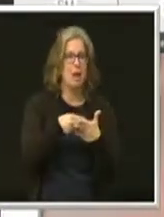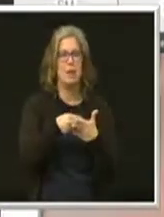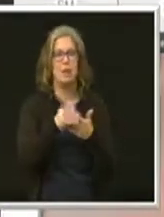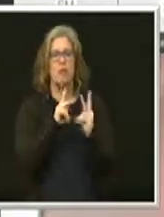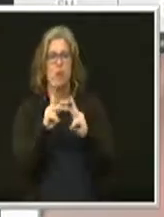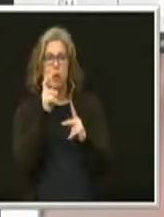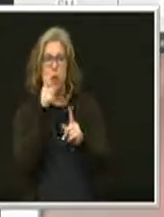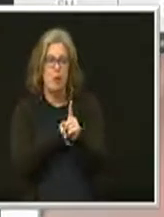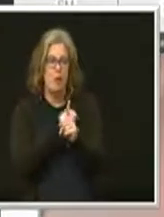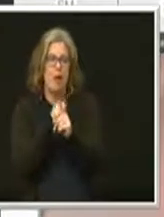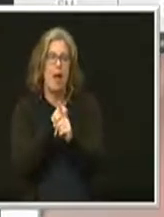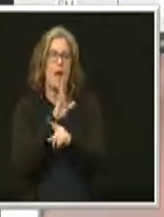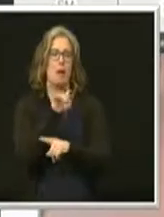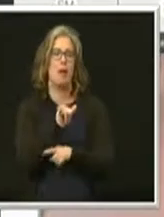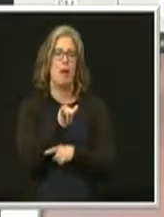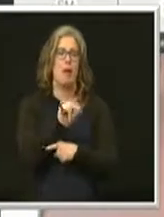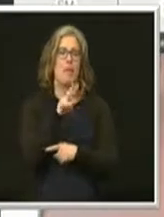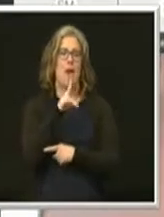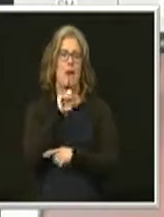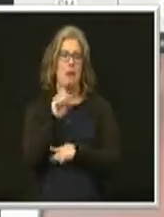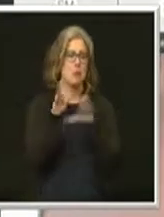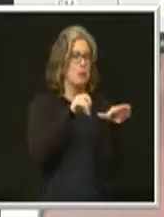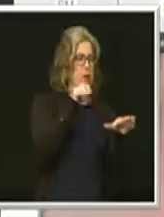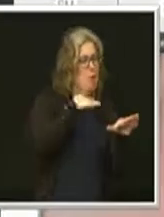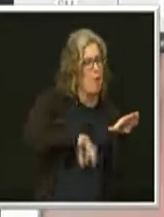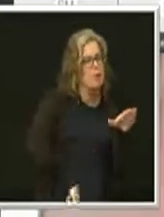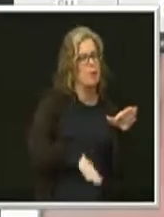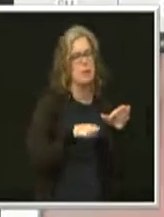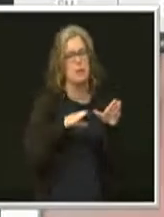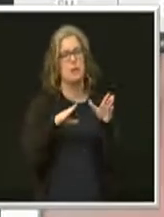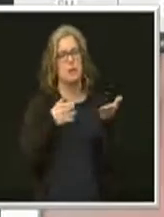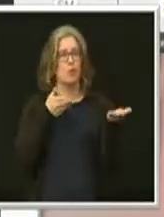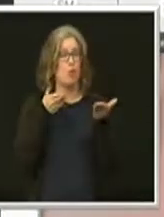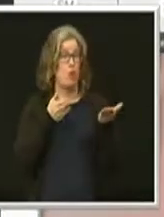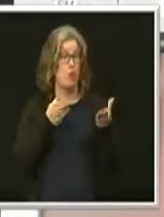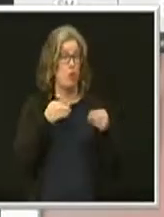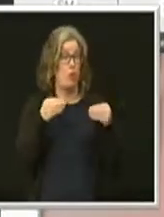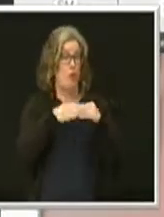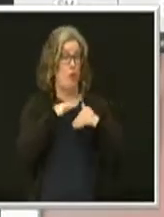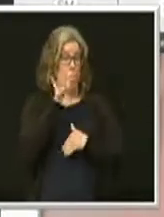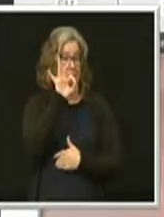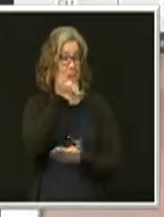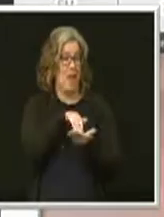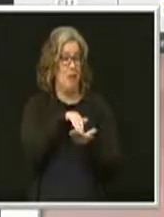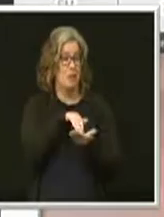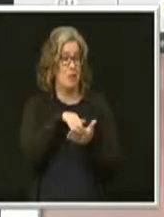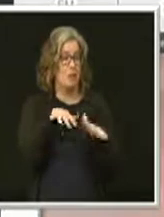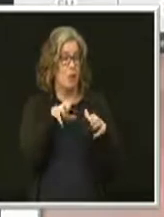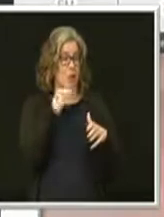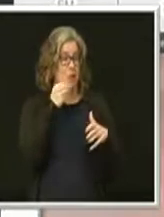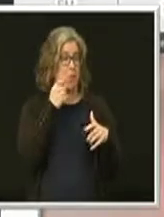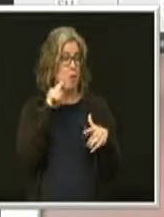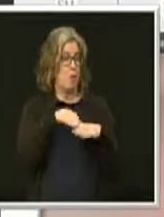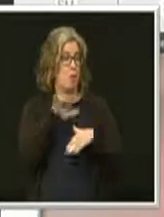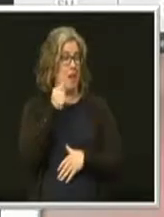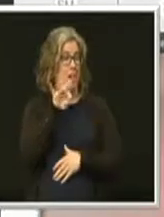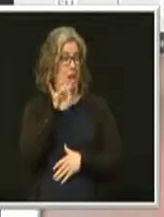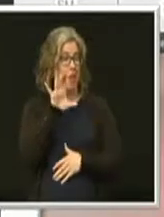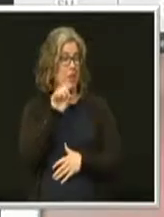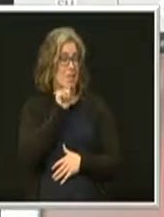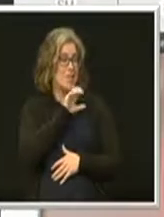folks that have been impacted by the virus, to nonprofits. They served up more than 9,000 frozen meals to over